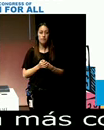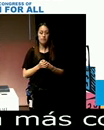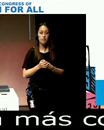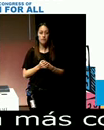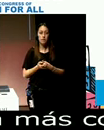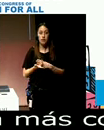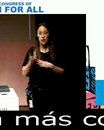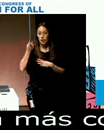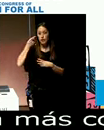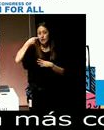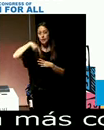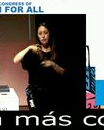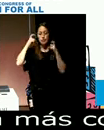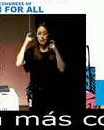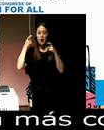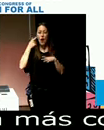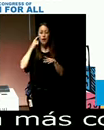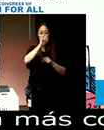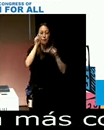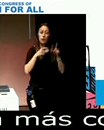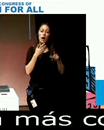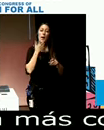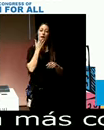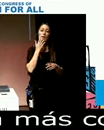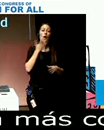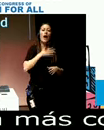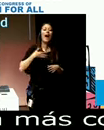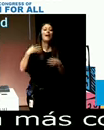feedbacks about it.